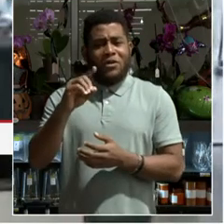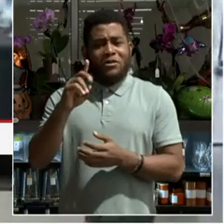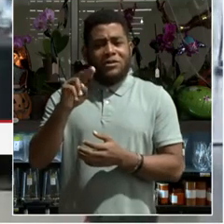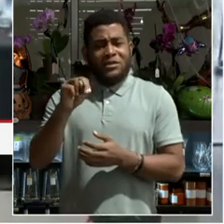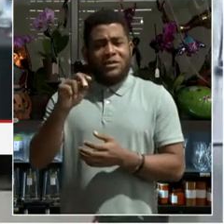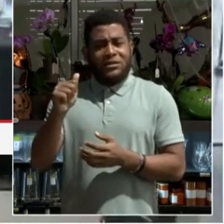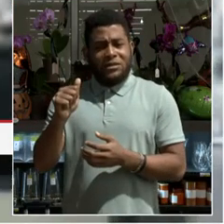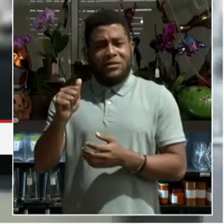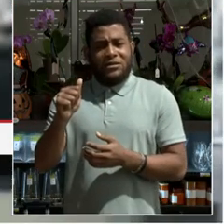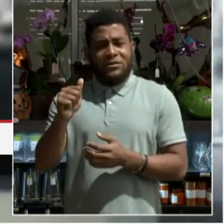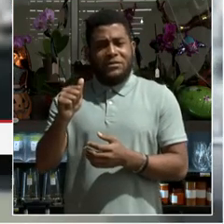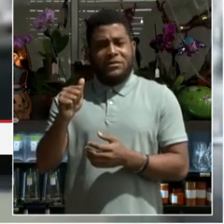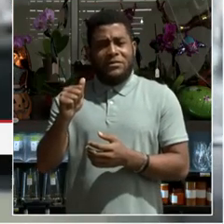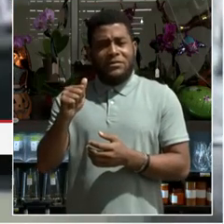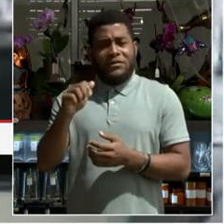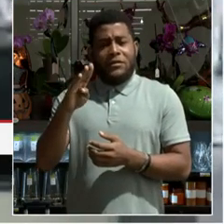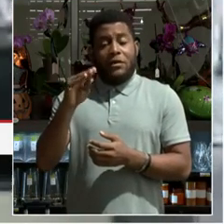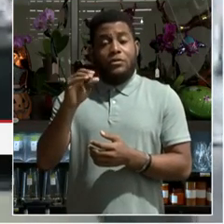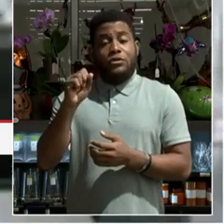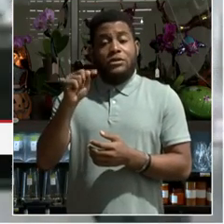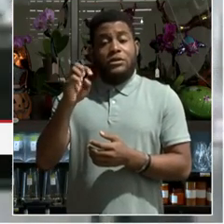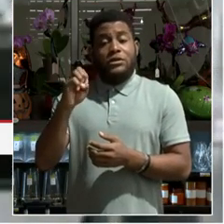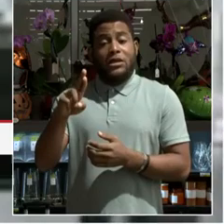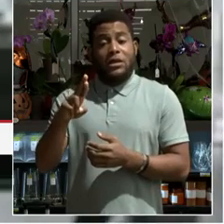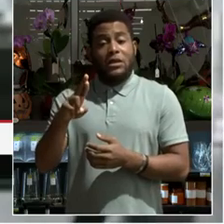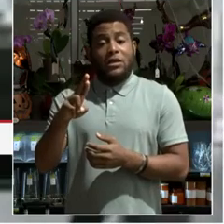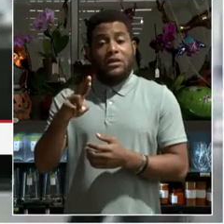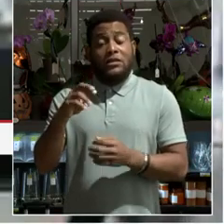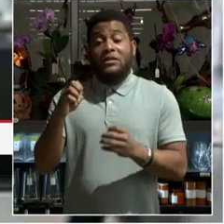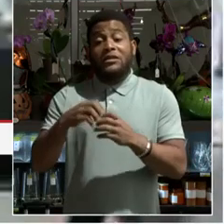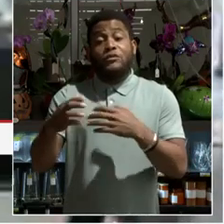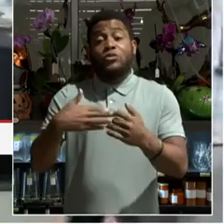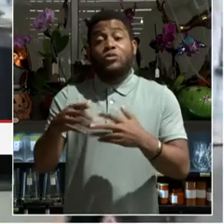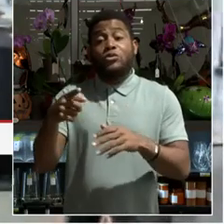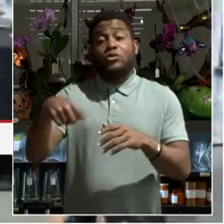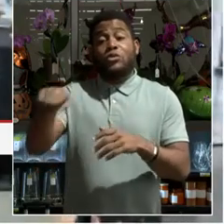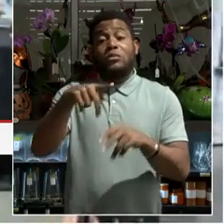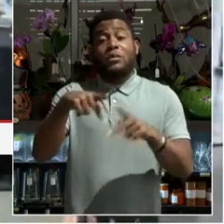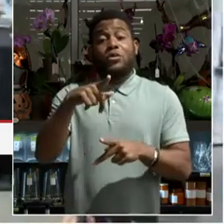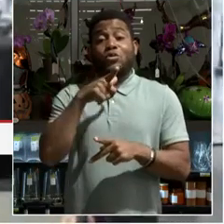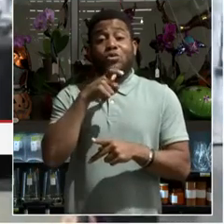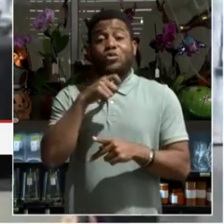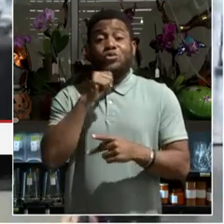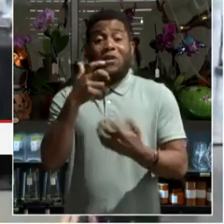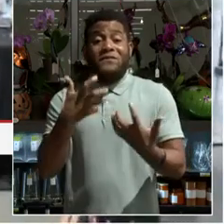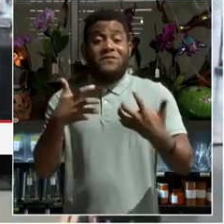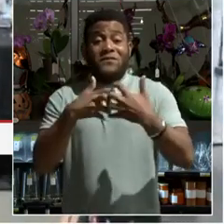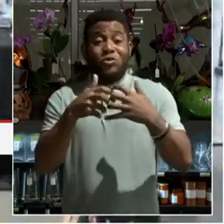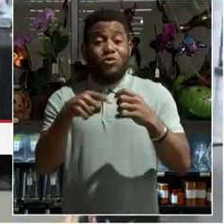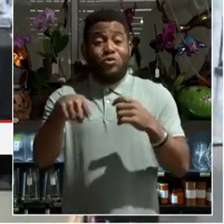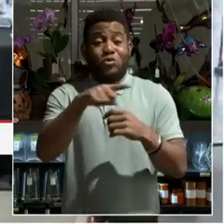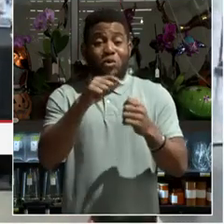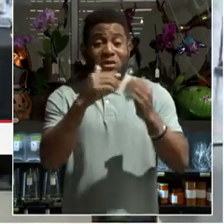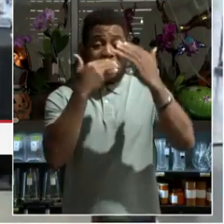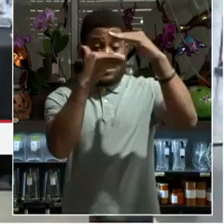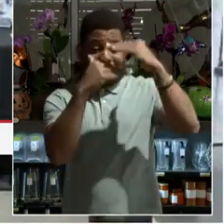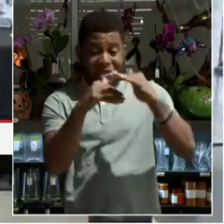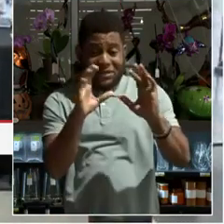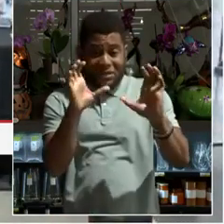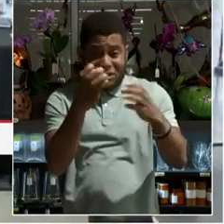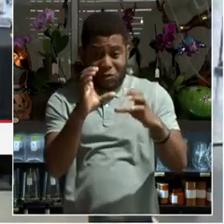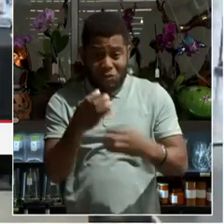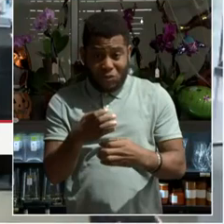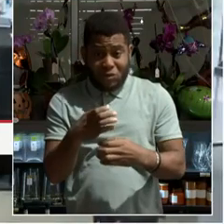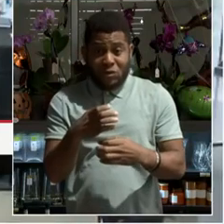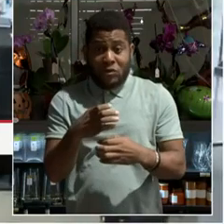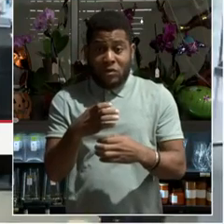booster, even though the individuals may not fit into the categories that you just described. If that's going on, do you think that could be a